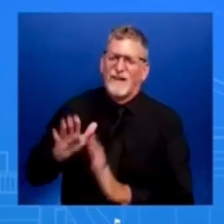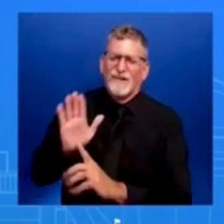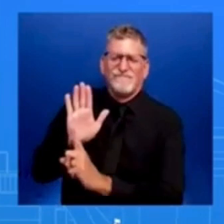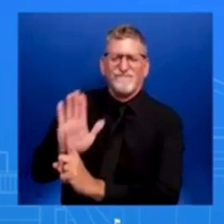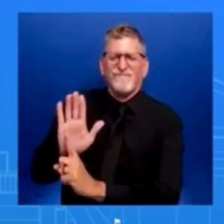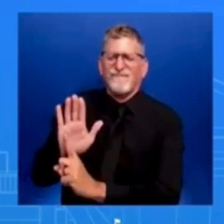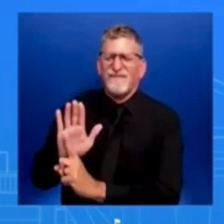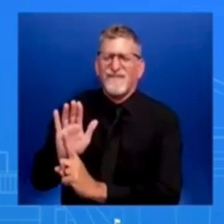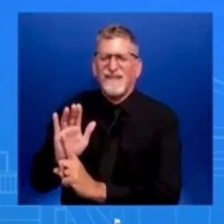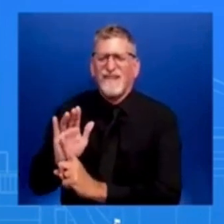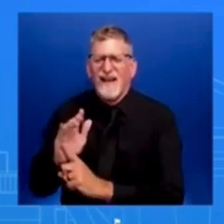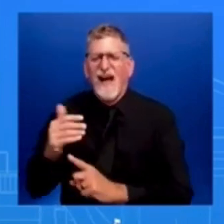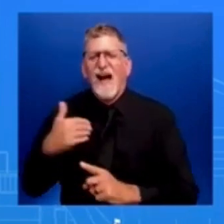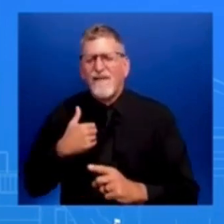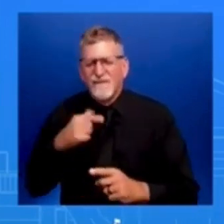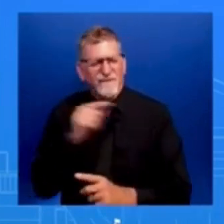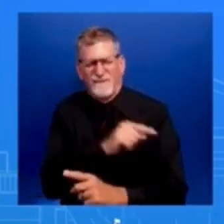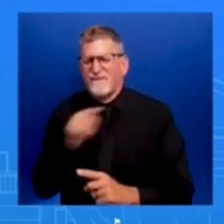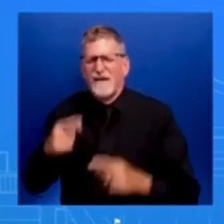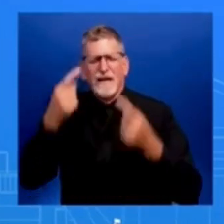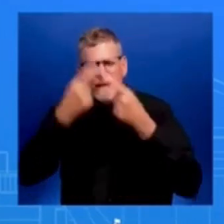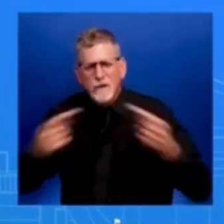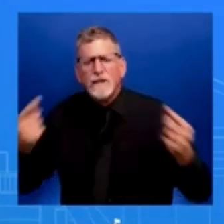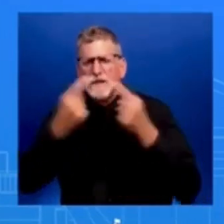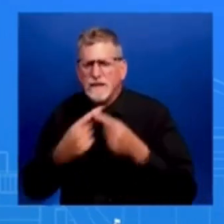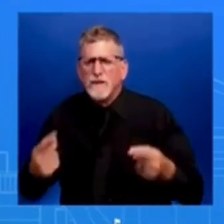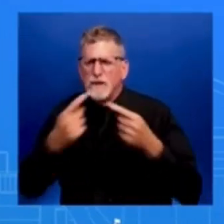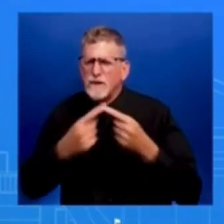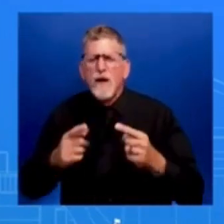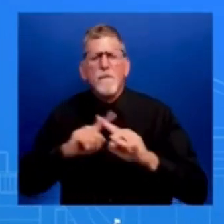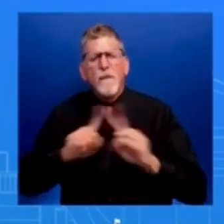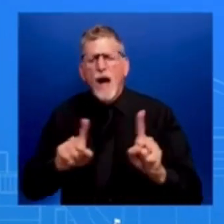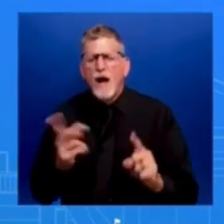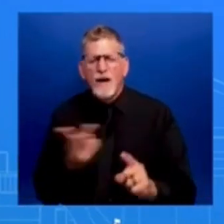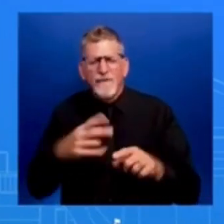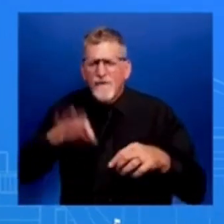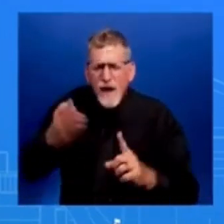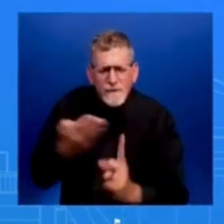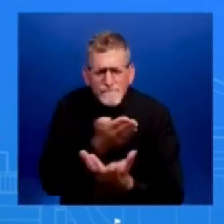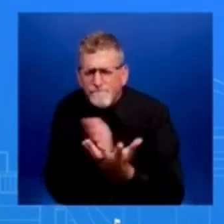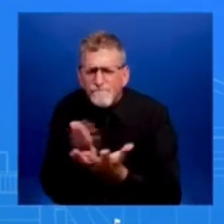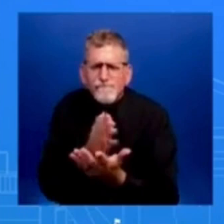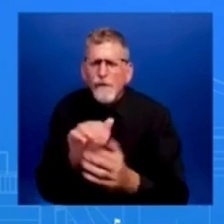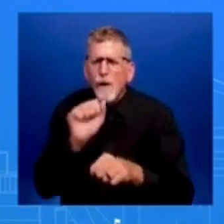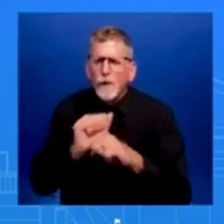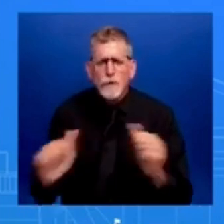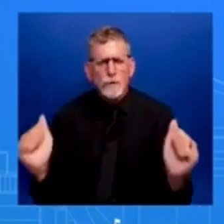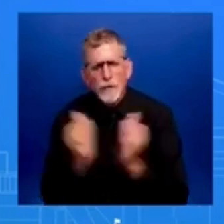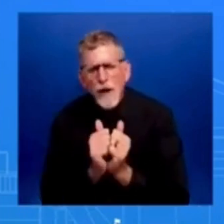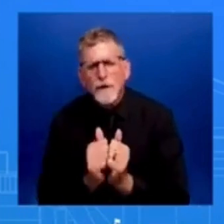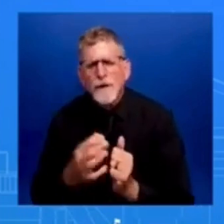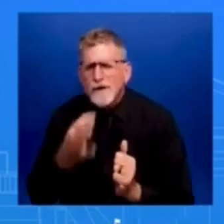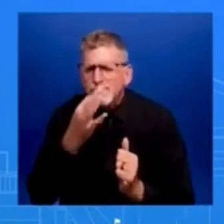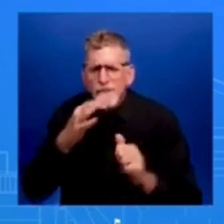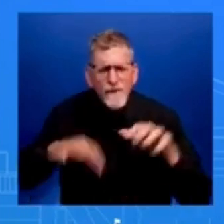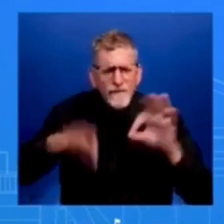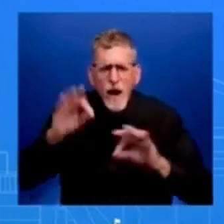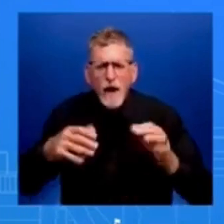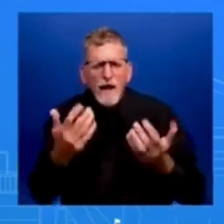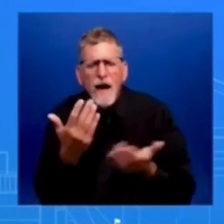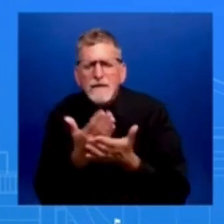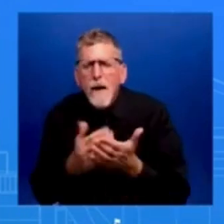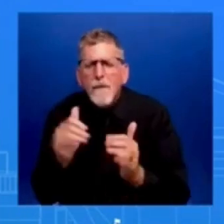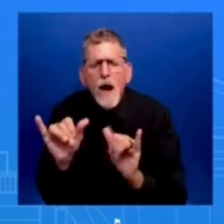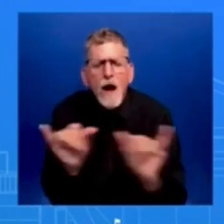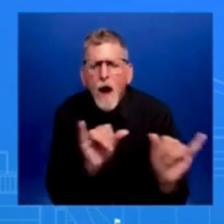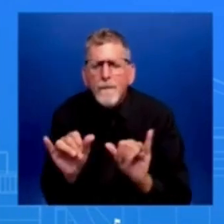but they have found ways to work together to find common ground, and I think that's important for the American people to see that bipartisanship